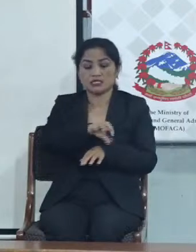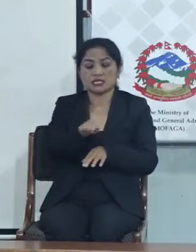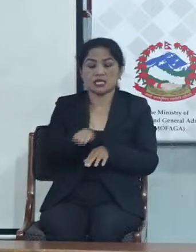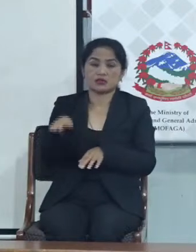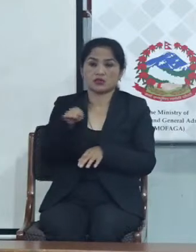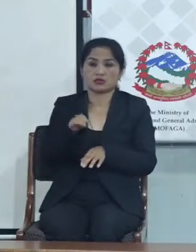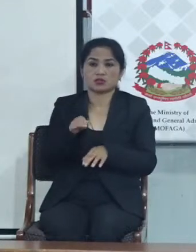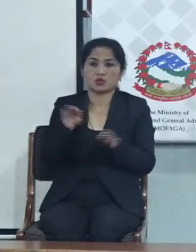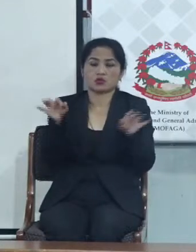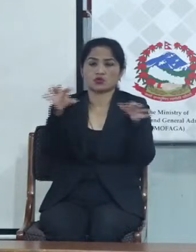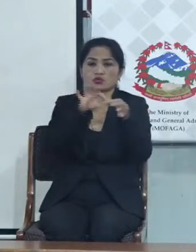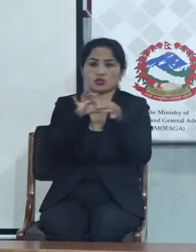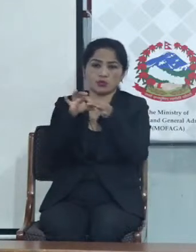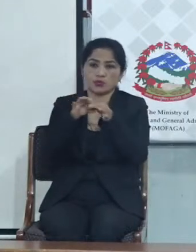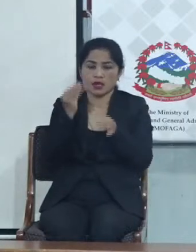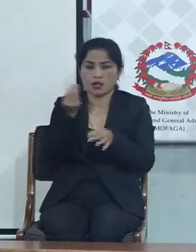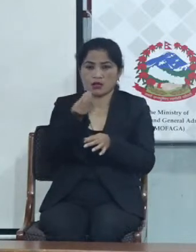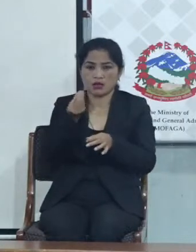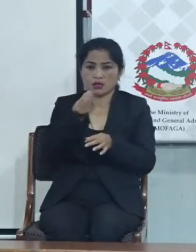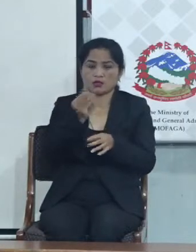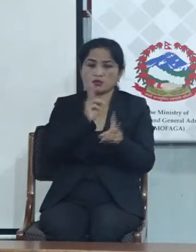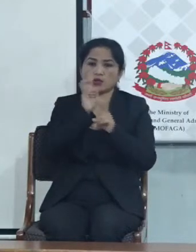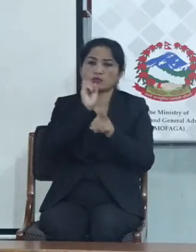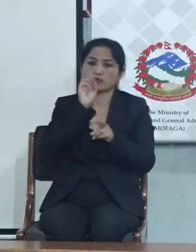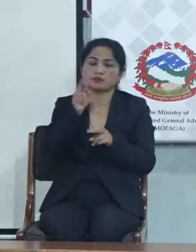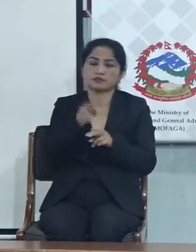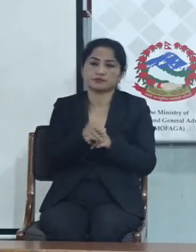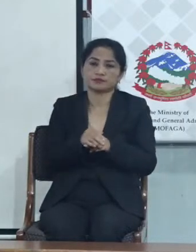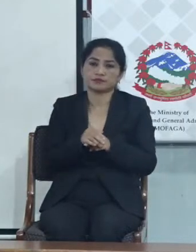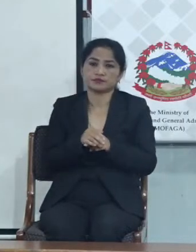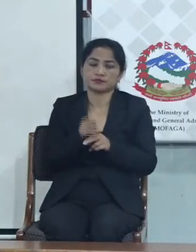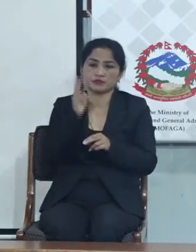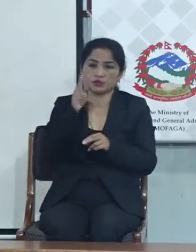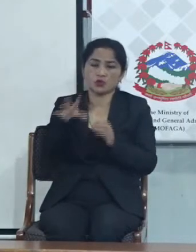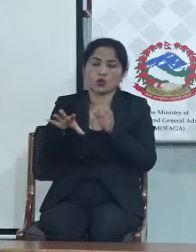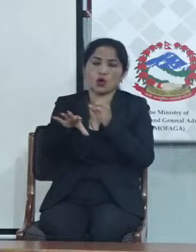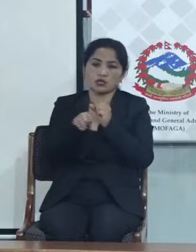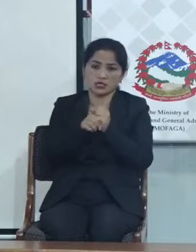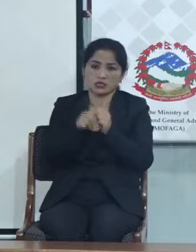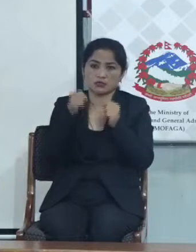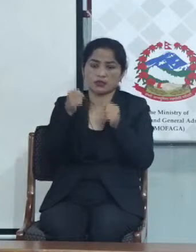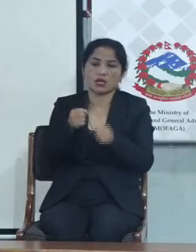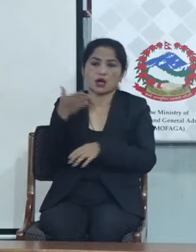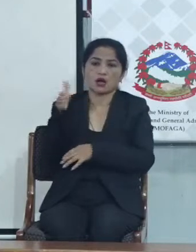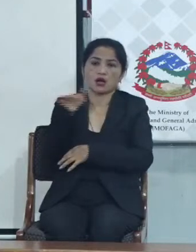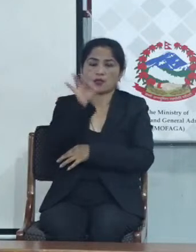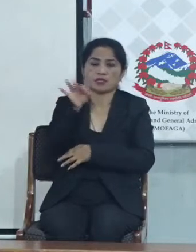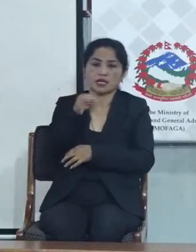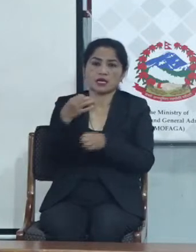this, like the where is the ministry in terms of disaster management?